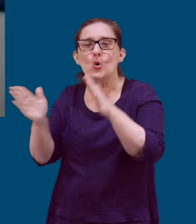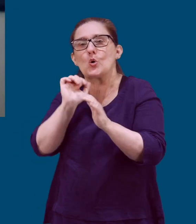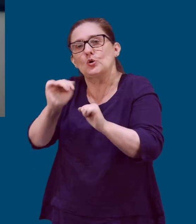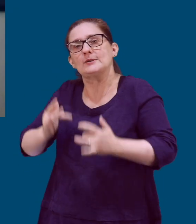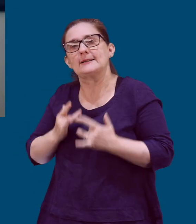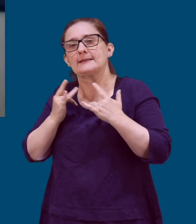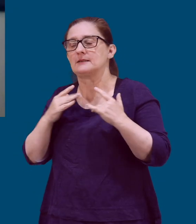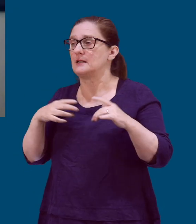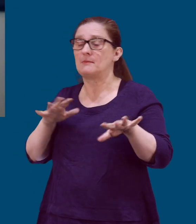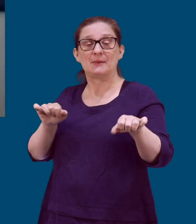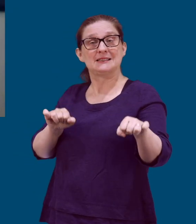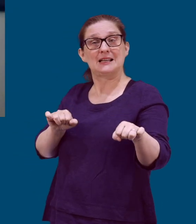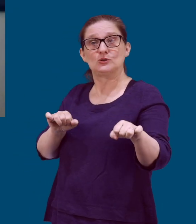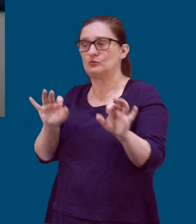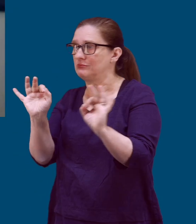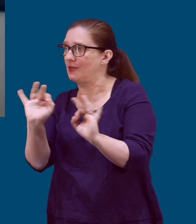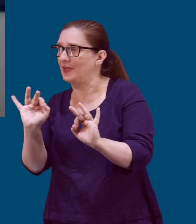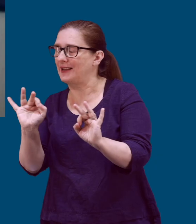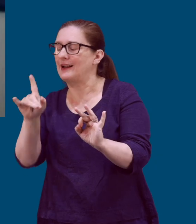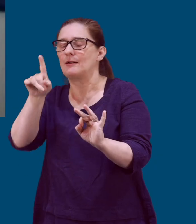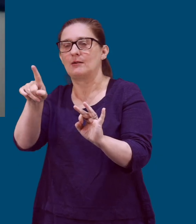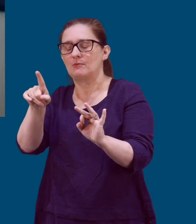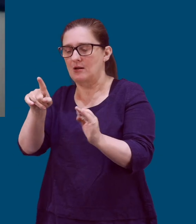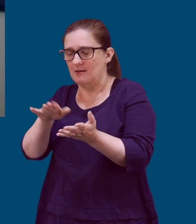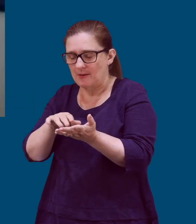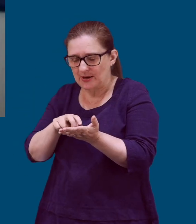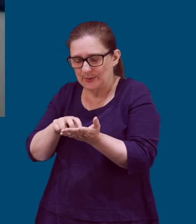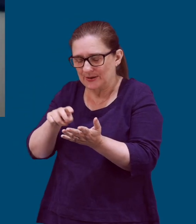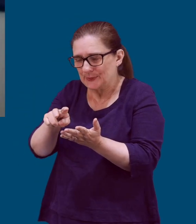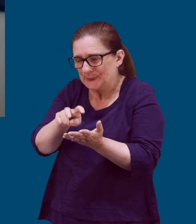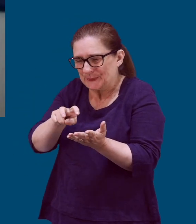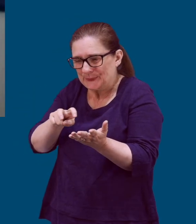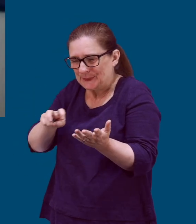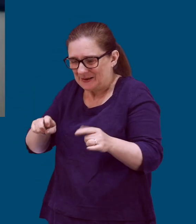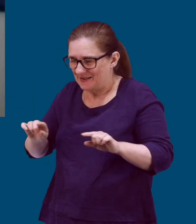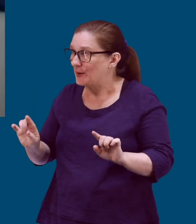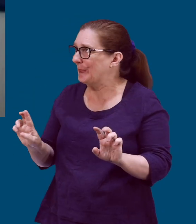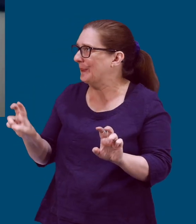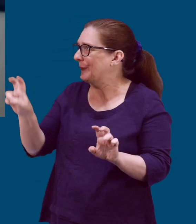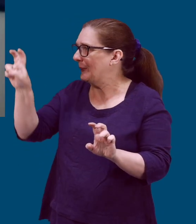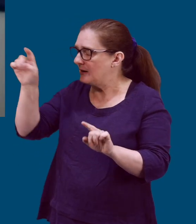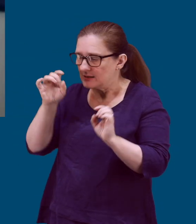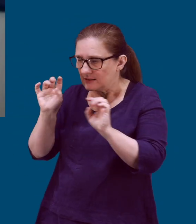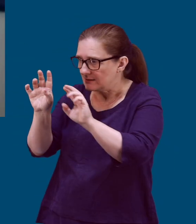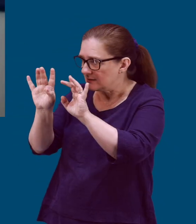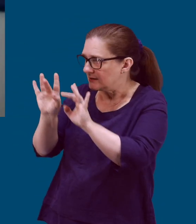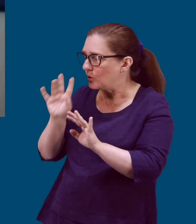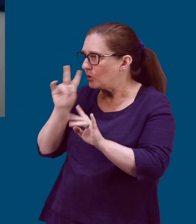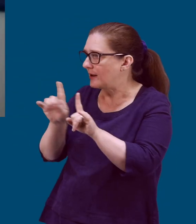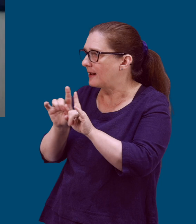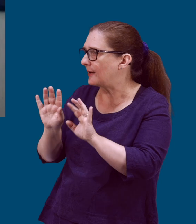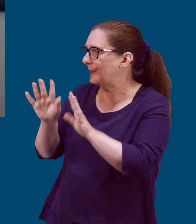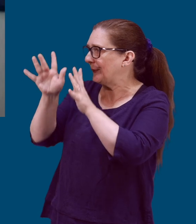the statues aren't statues at all, but marks on the floor and walls and carpet. Maybe the statues are